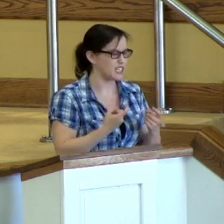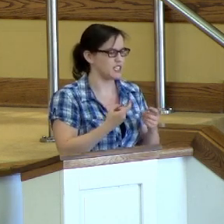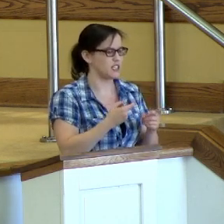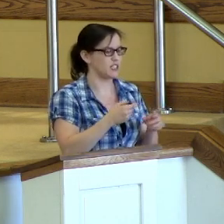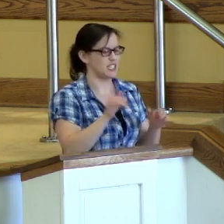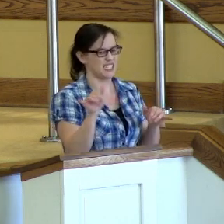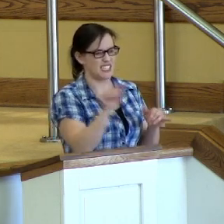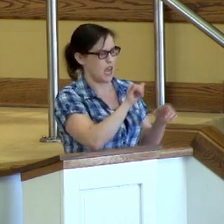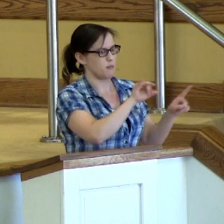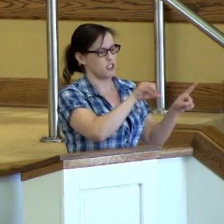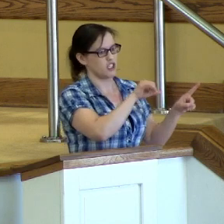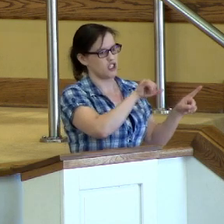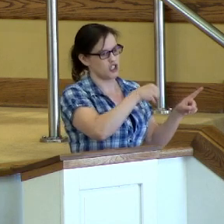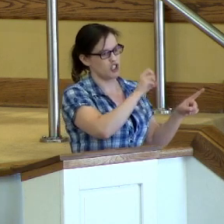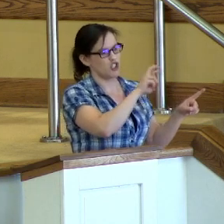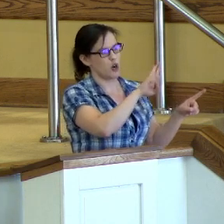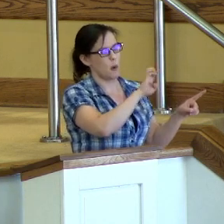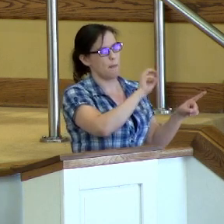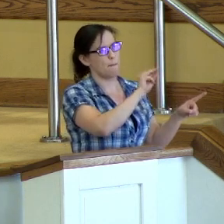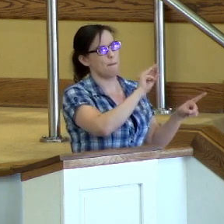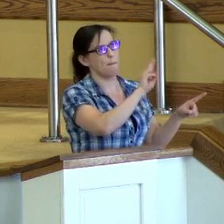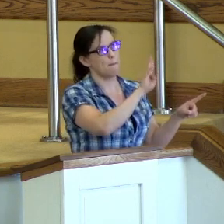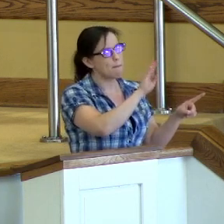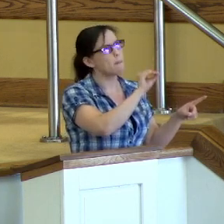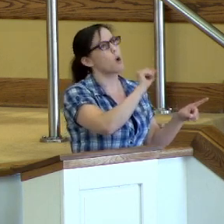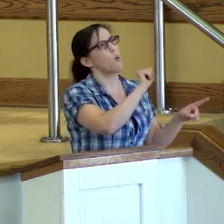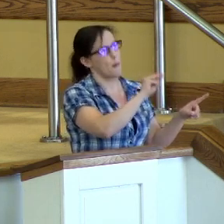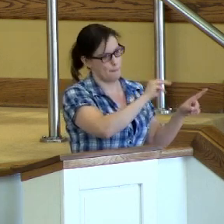Jeroboam. And also there's